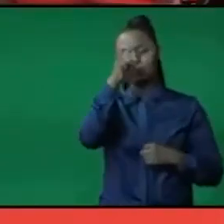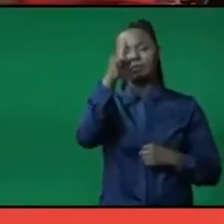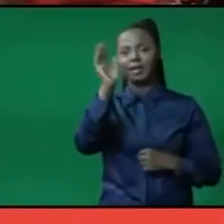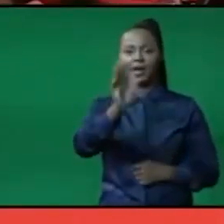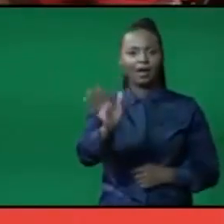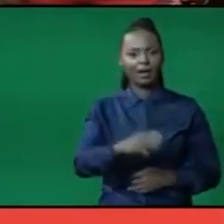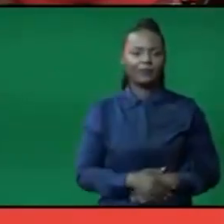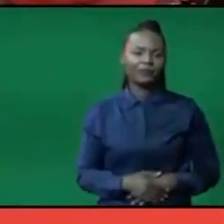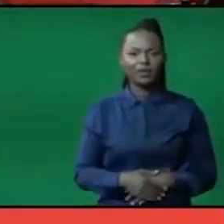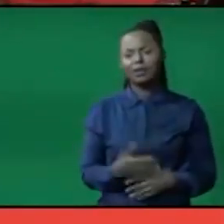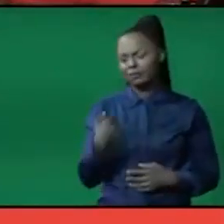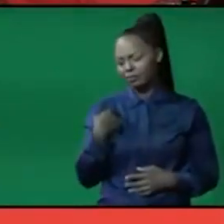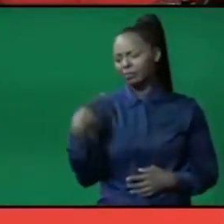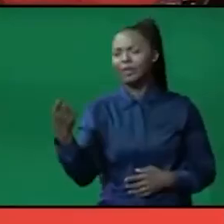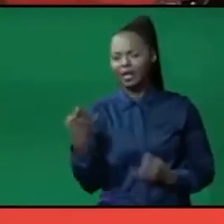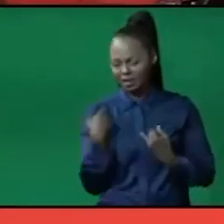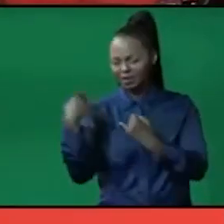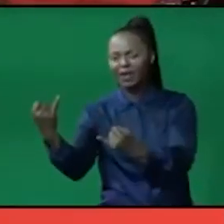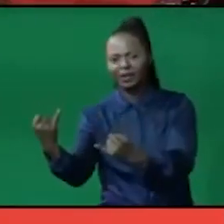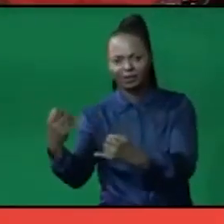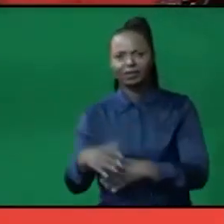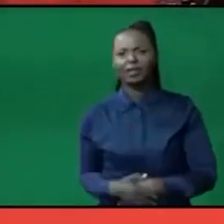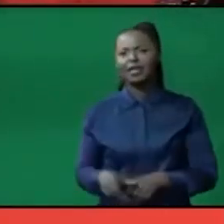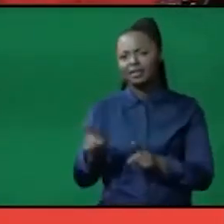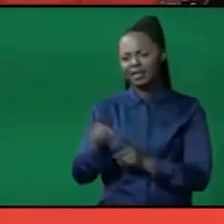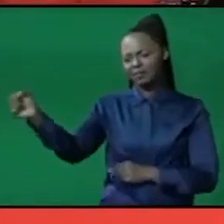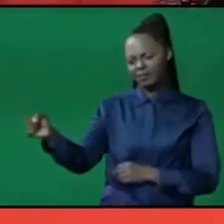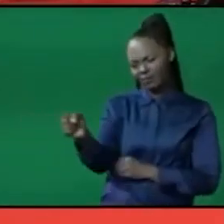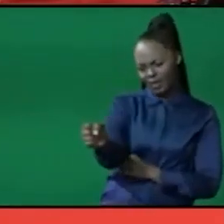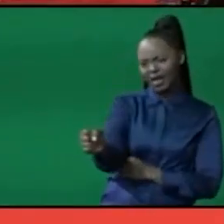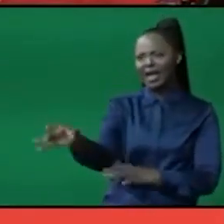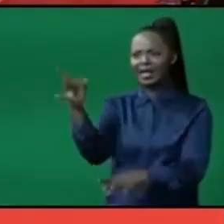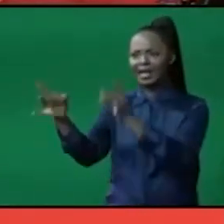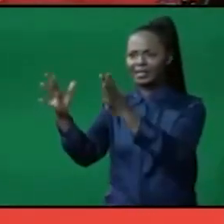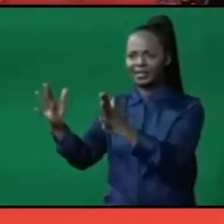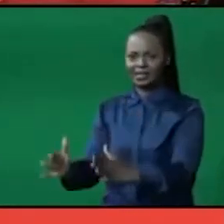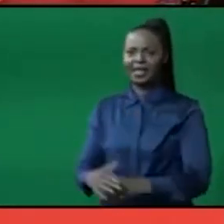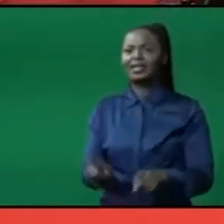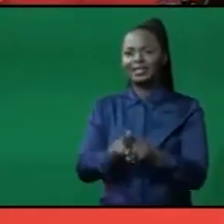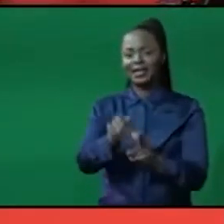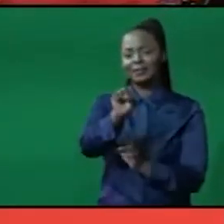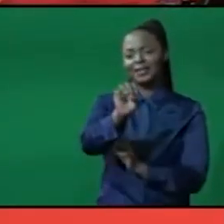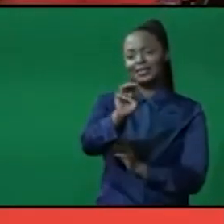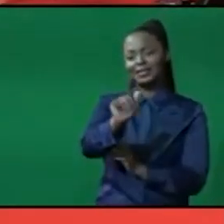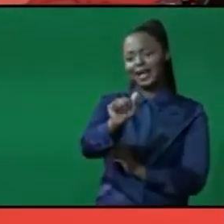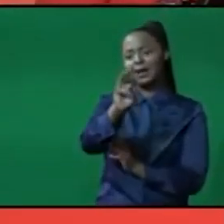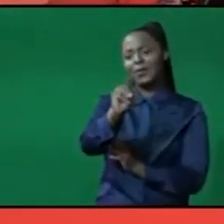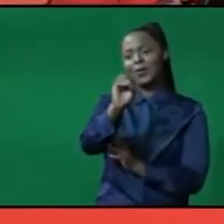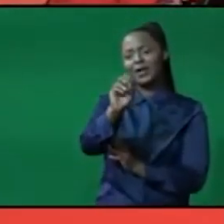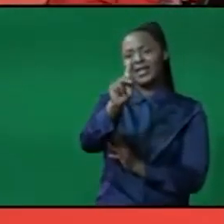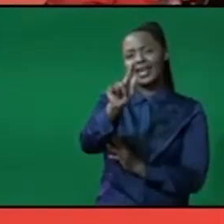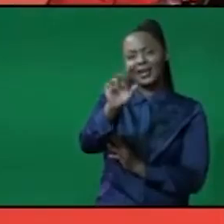Call us. Call an analyst, put here. Even some girl says he's an analyst. He was analyzing